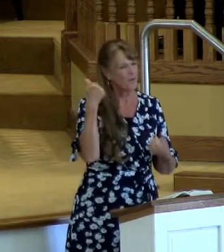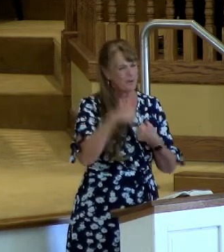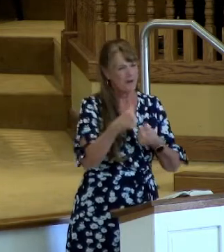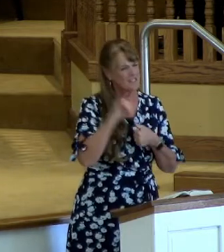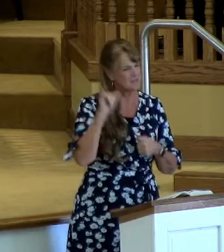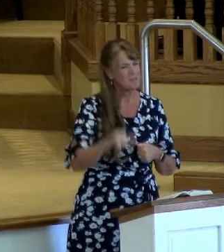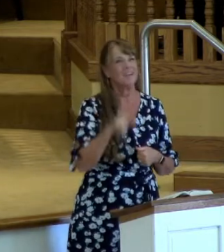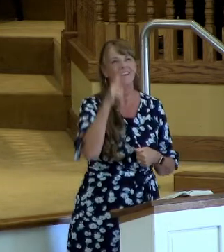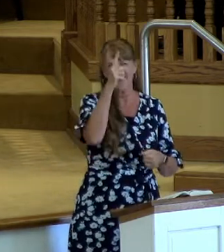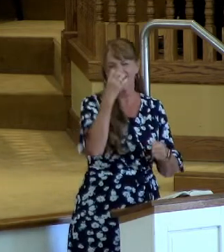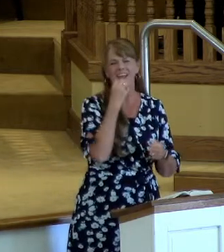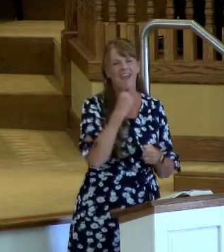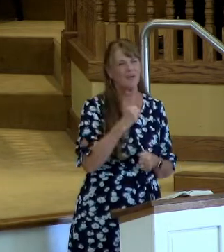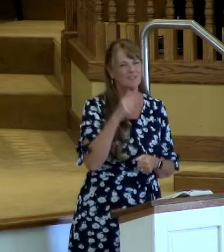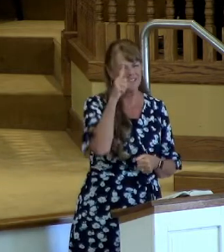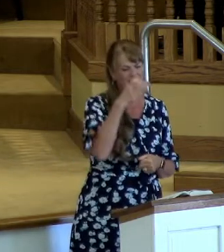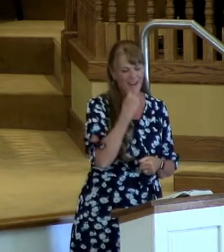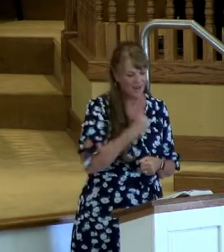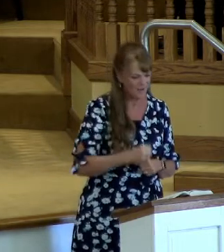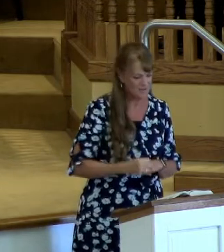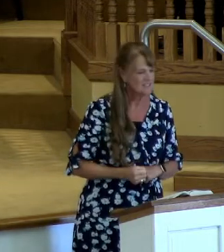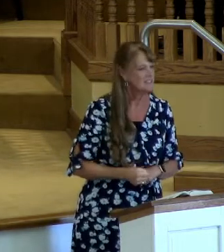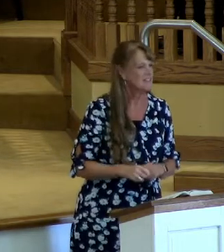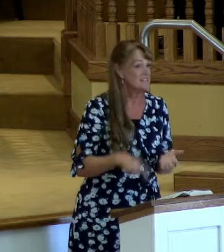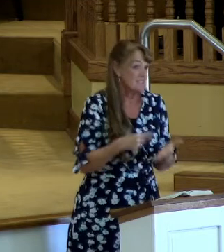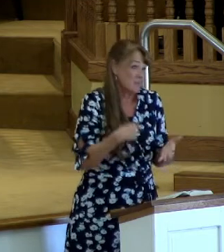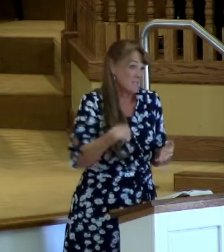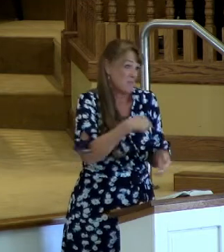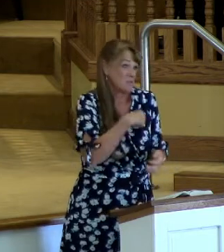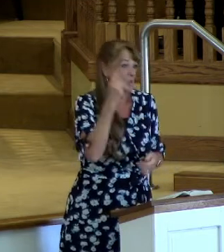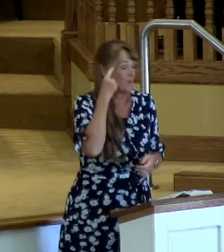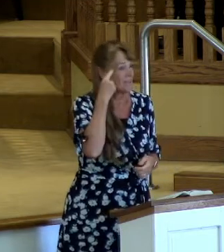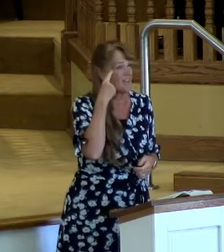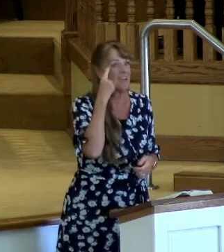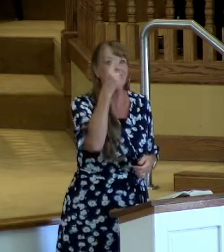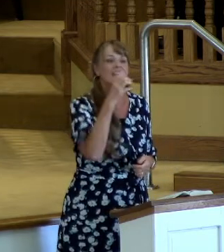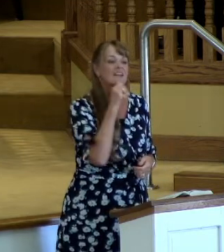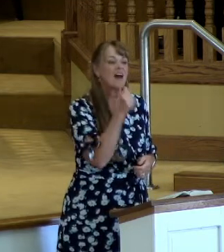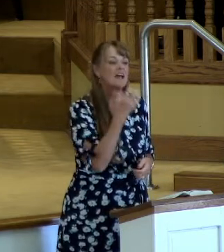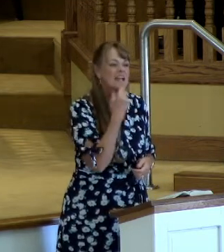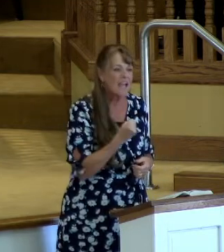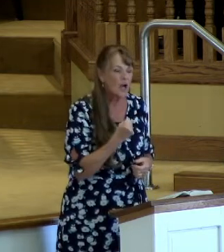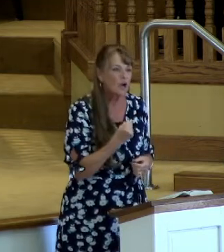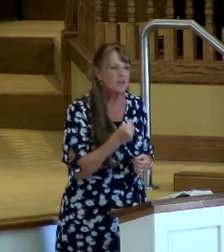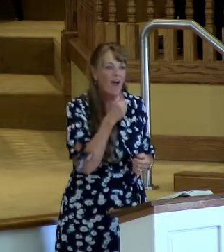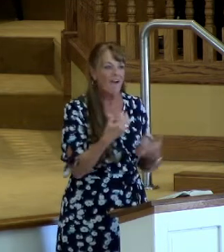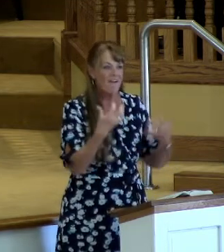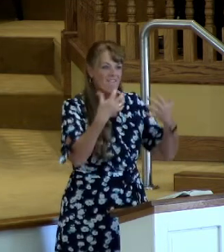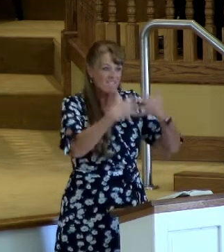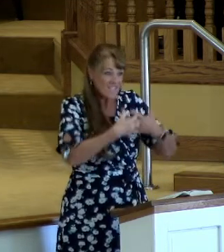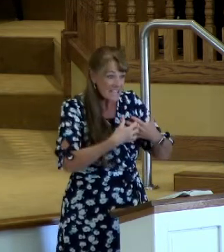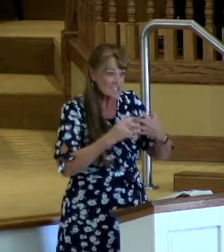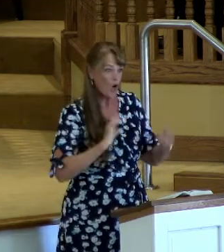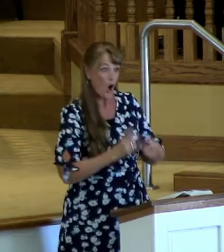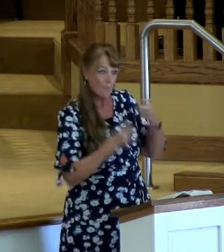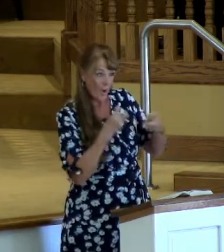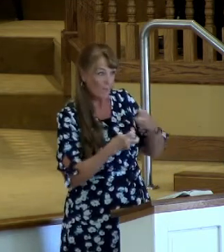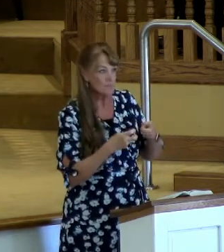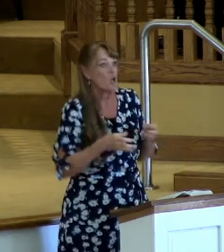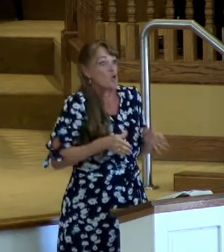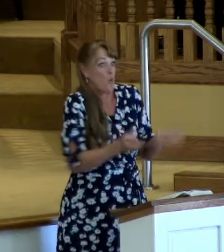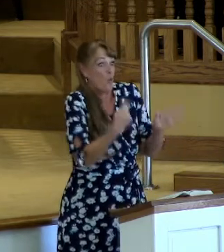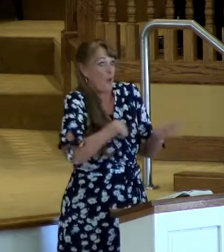care. He does care. I think we sometimes think he doesn't because he doesn't answer or fix a problem the way we think it should be